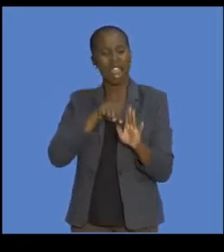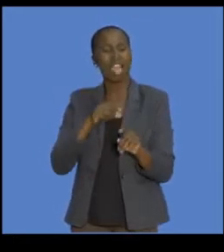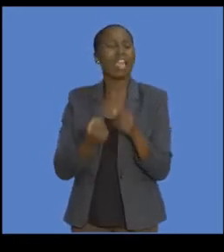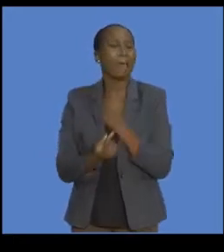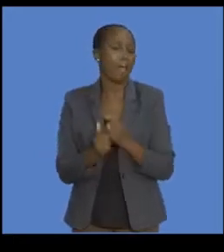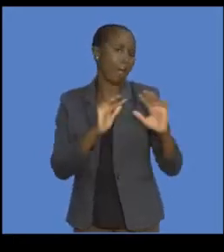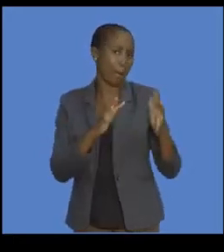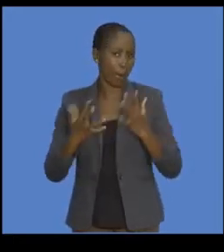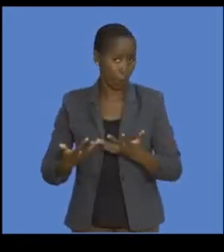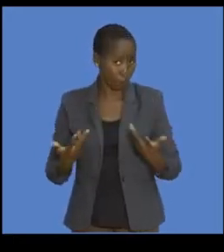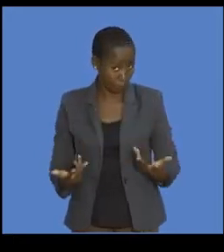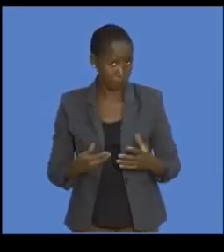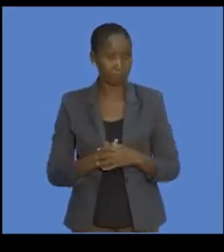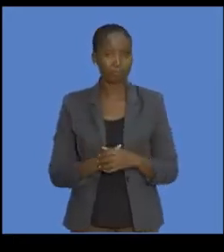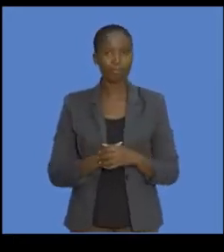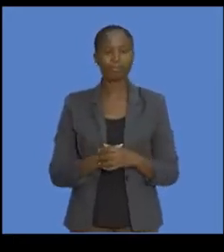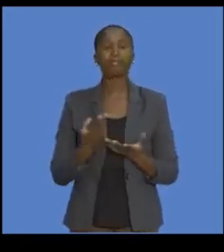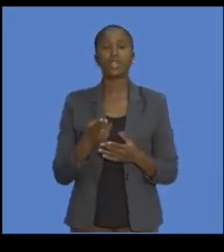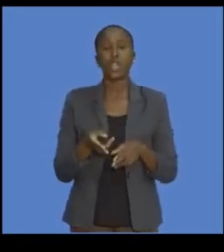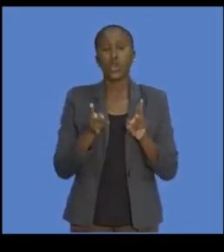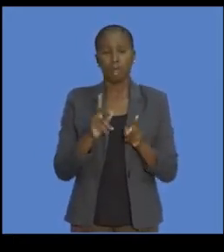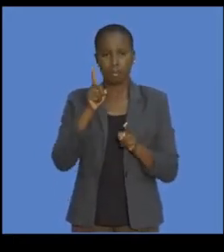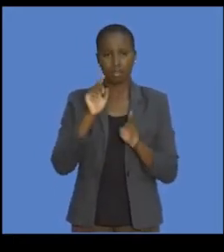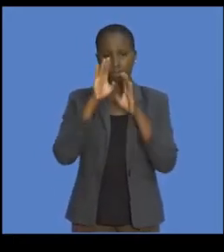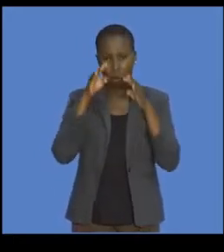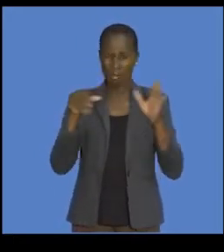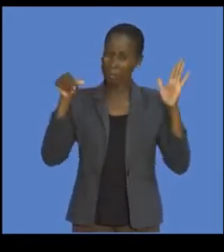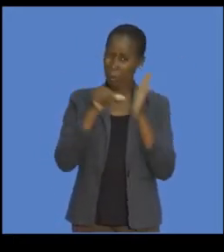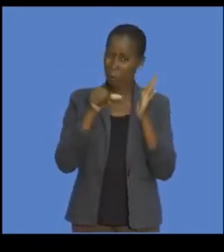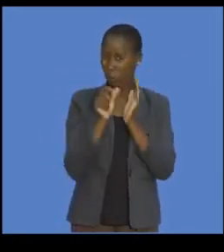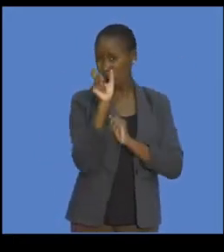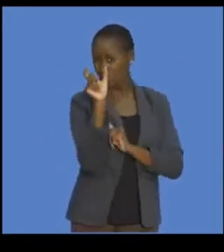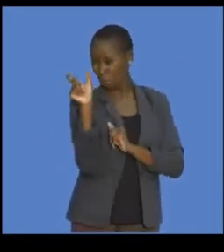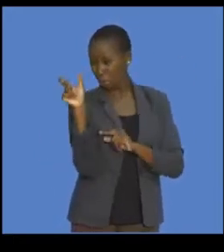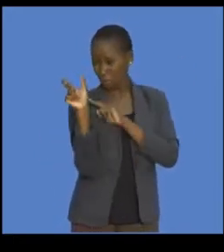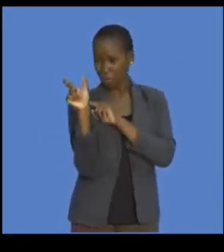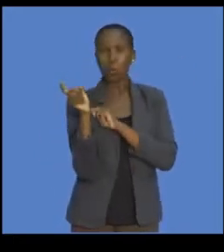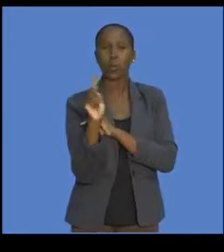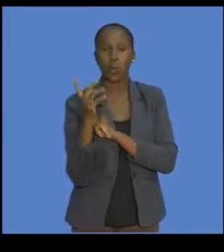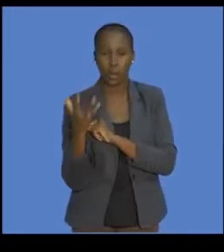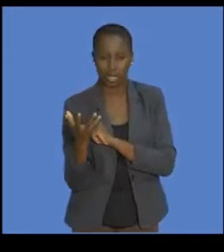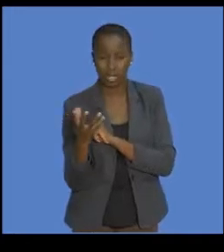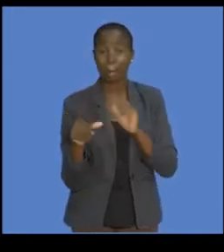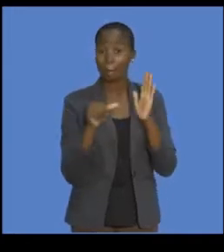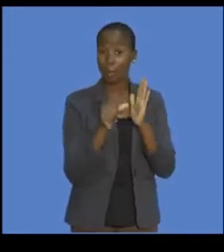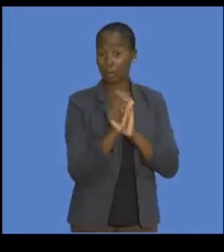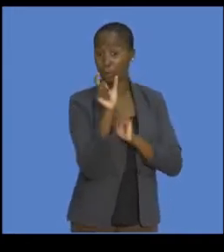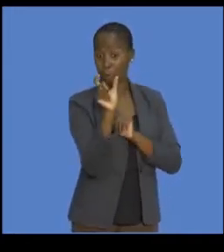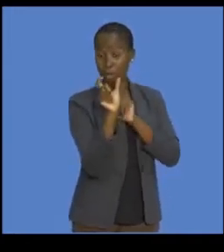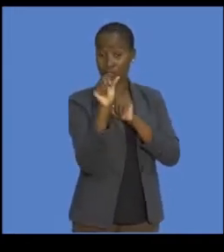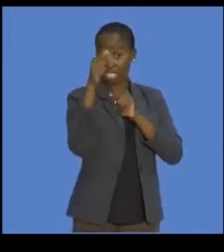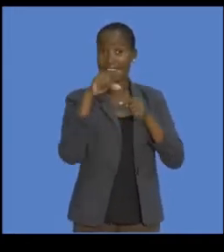normally do, we need to look at the key words and some important concepts. So the first term that we're going to be unpacking